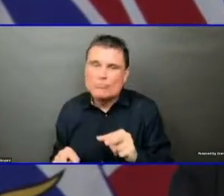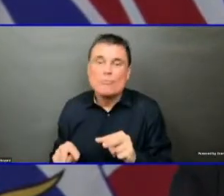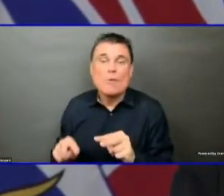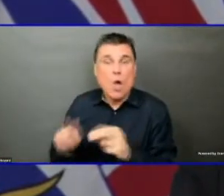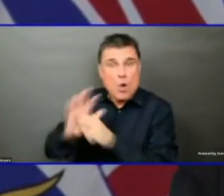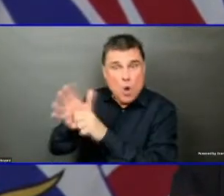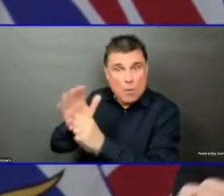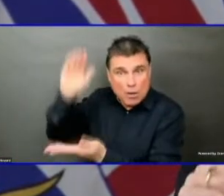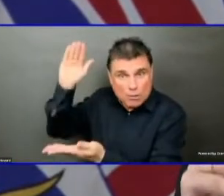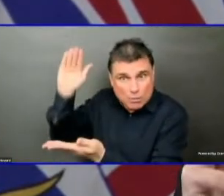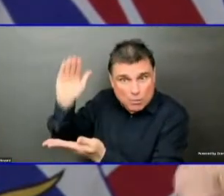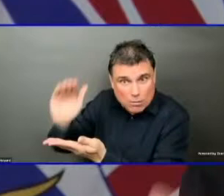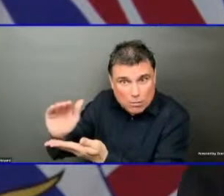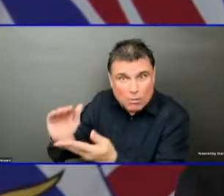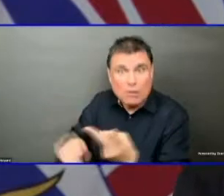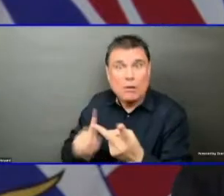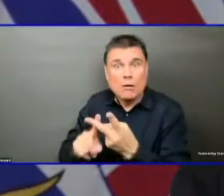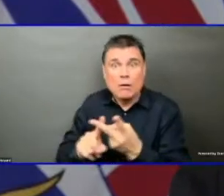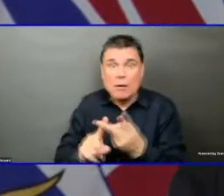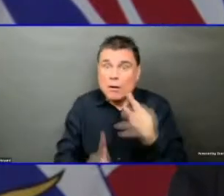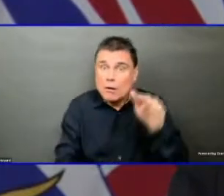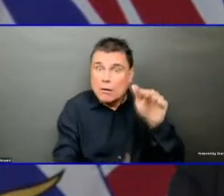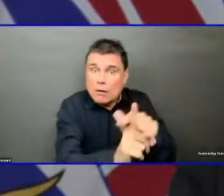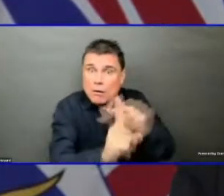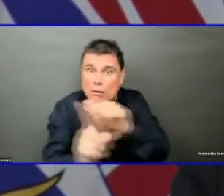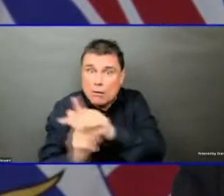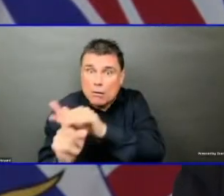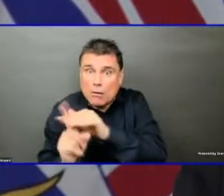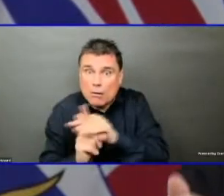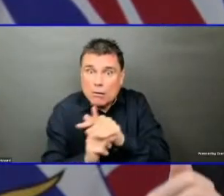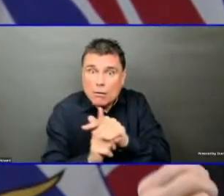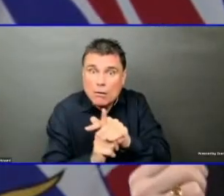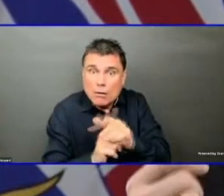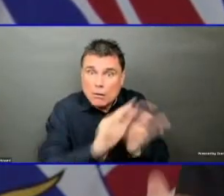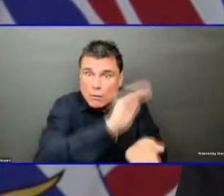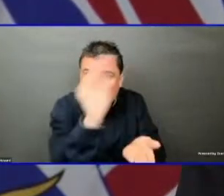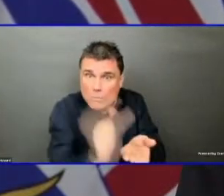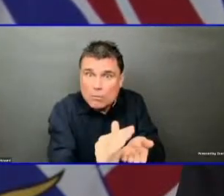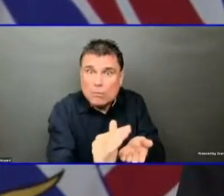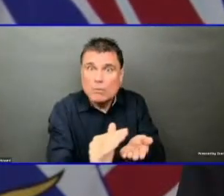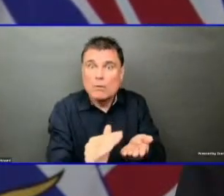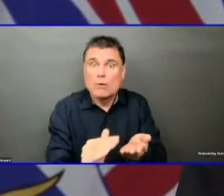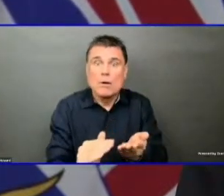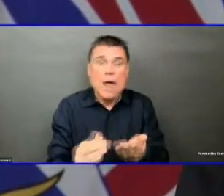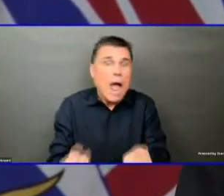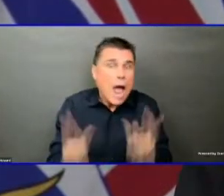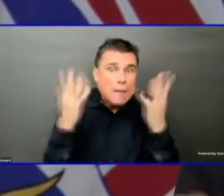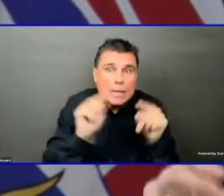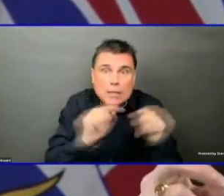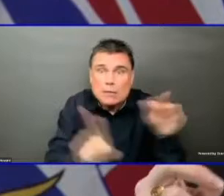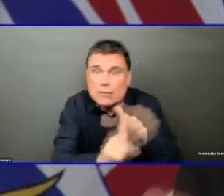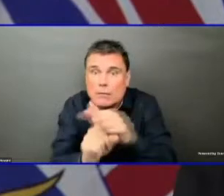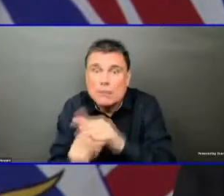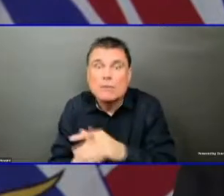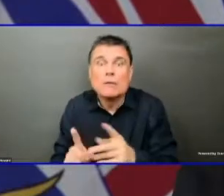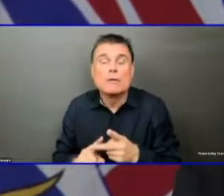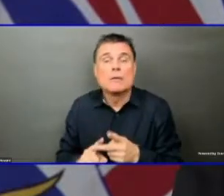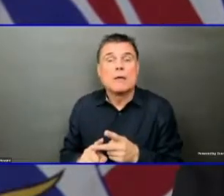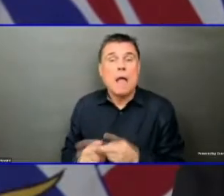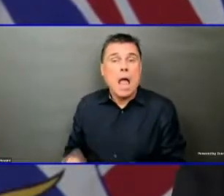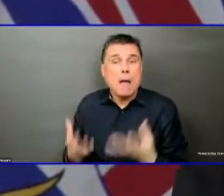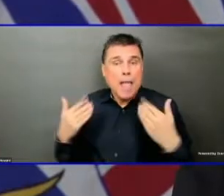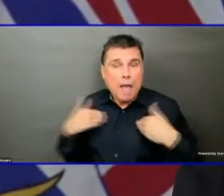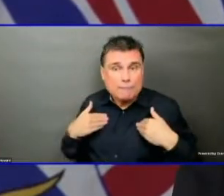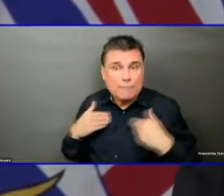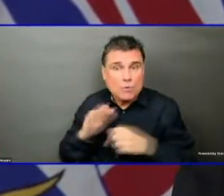in the community. But case rates are an important piece of it. Looking at outbreaks is an important piece. Looking at